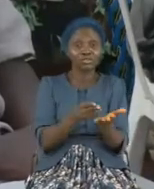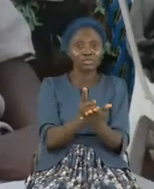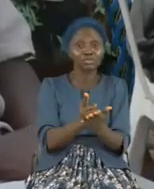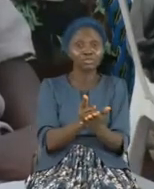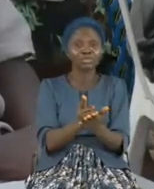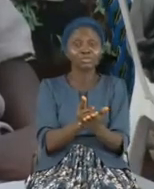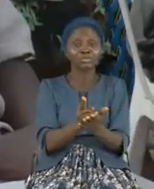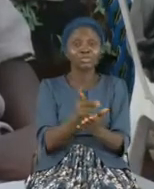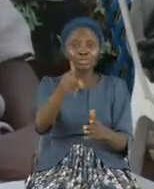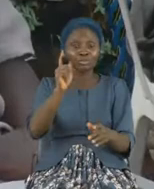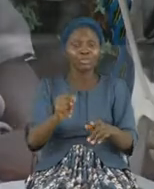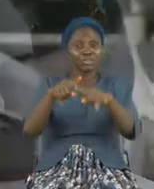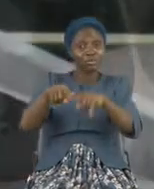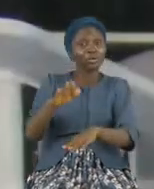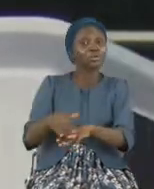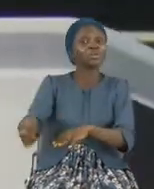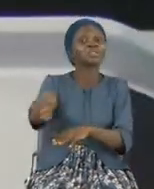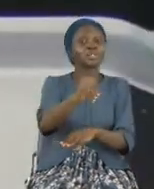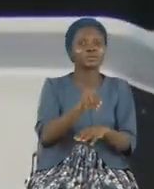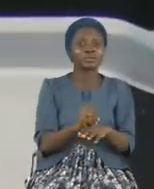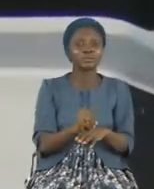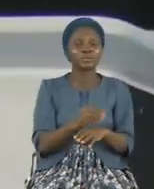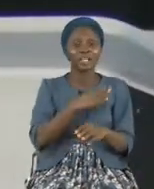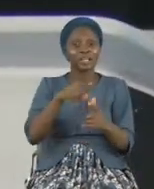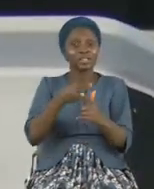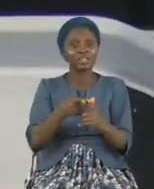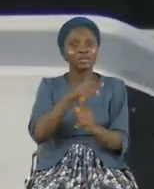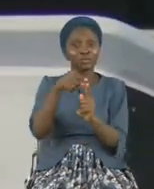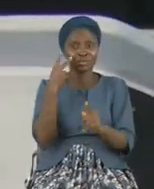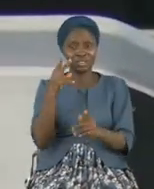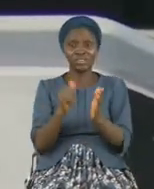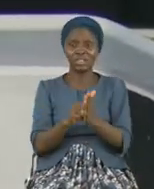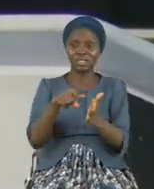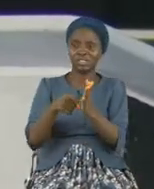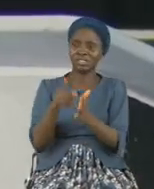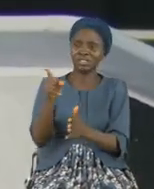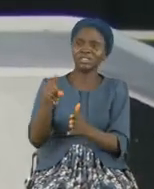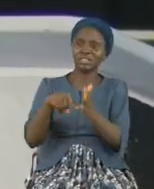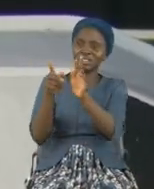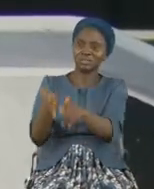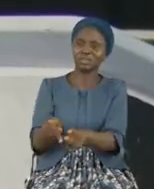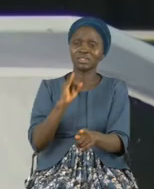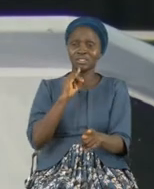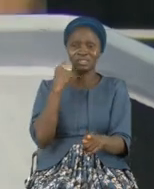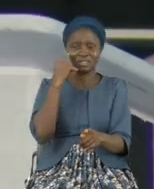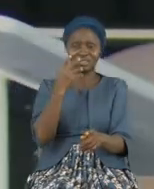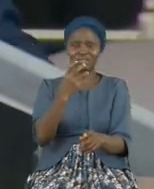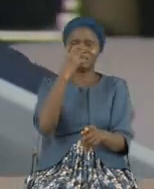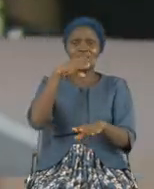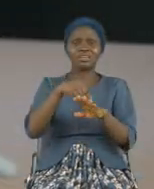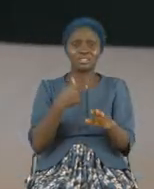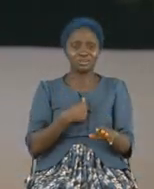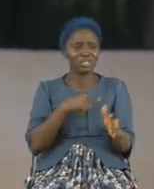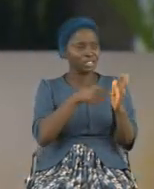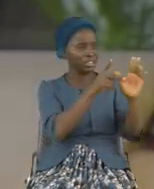depend upon them. And then when you see that this one is frowning, this one is contradicting, this one is saying a negative word and